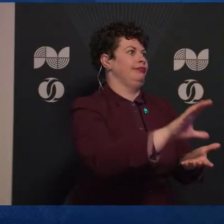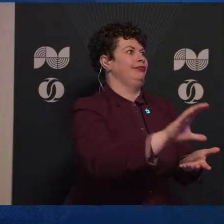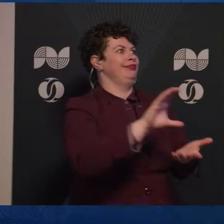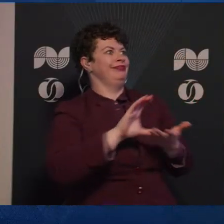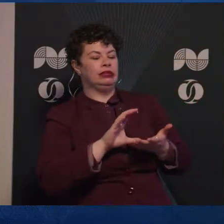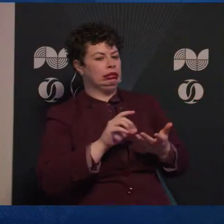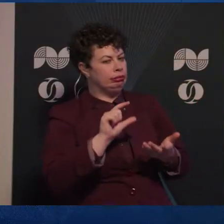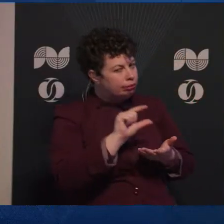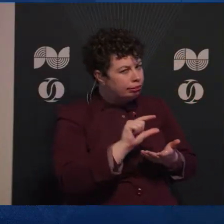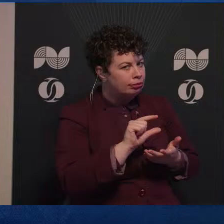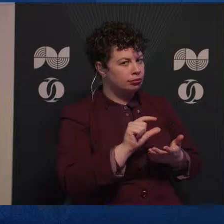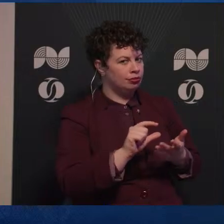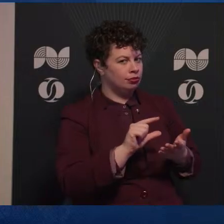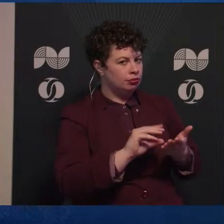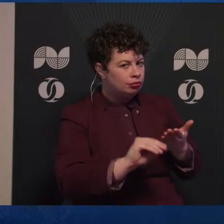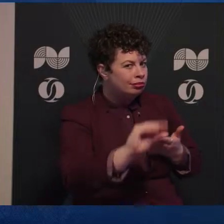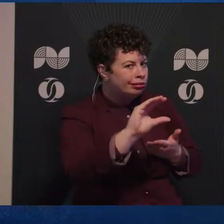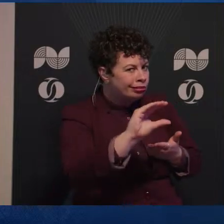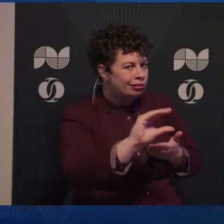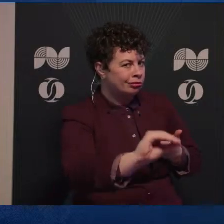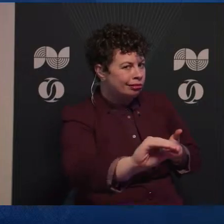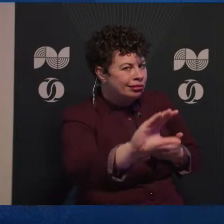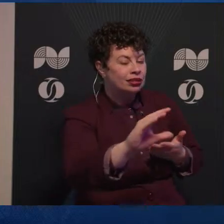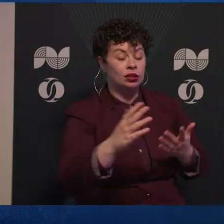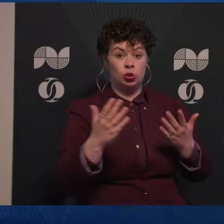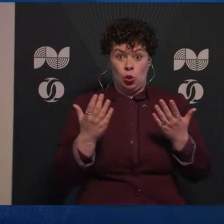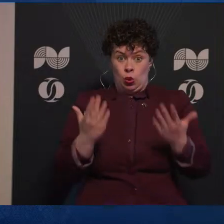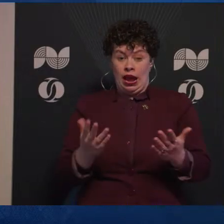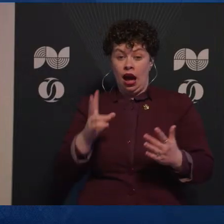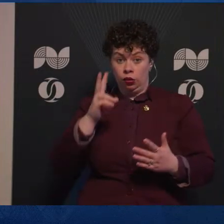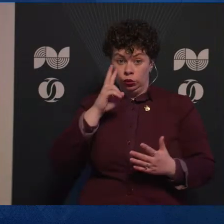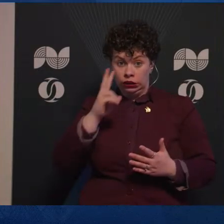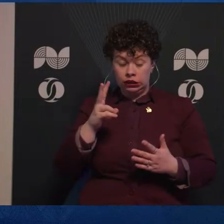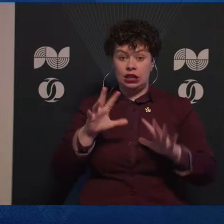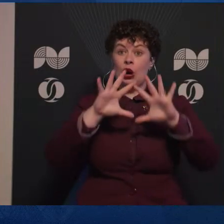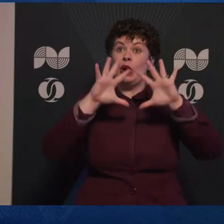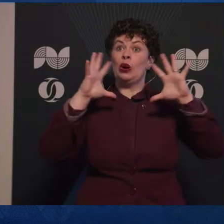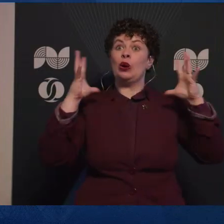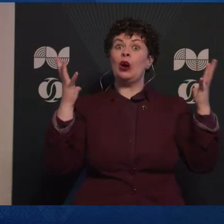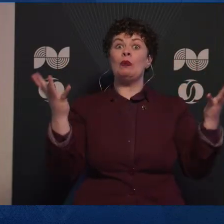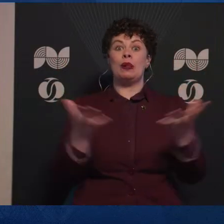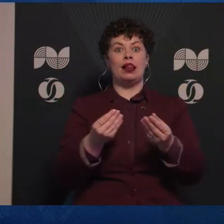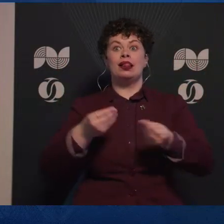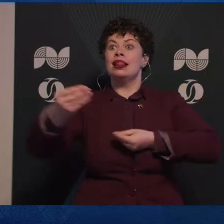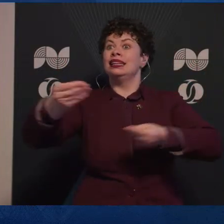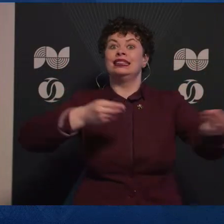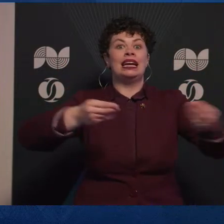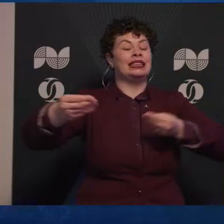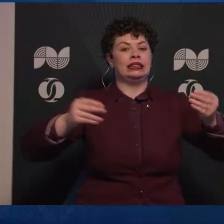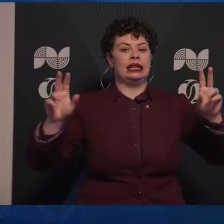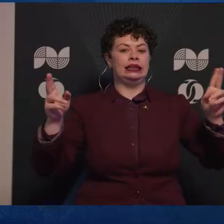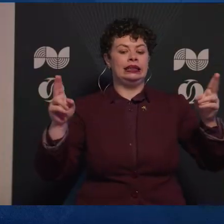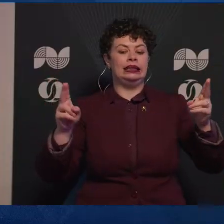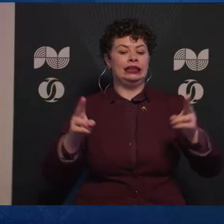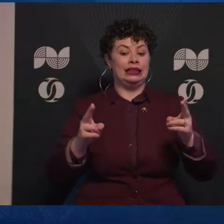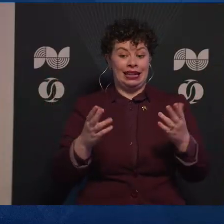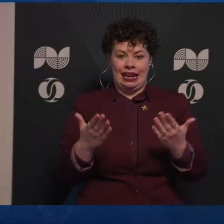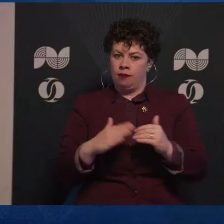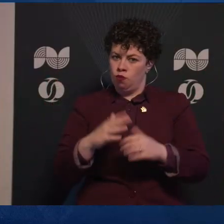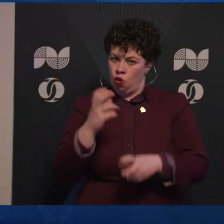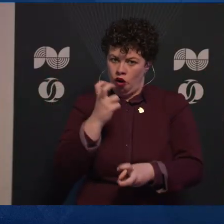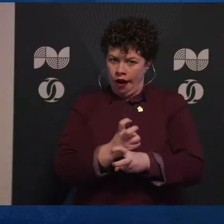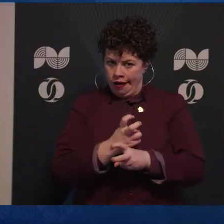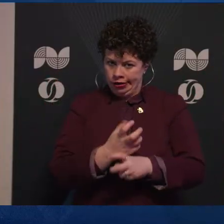now with globalization being rolled back with higher tariffs, it's going to be even more difficult to achieve. Okay. Now,